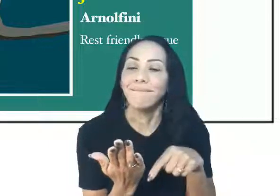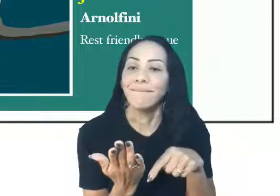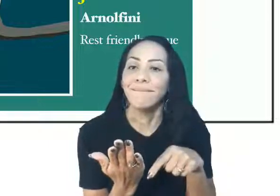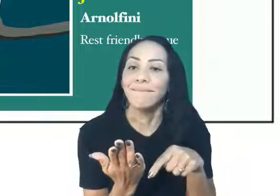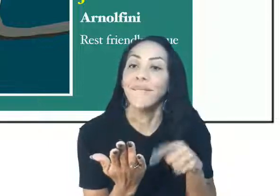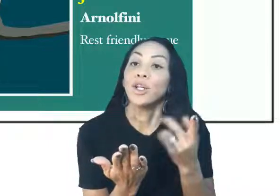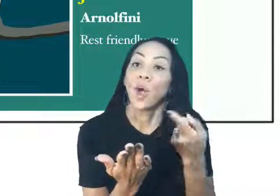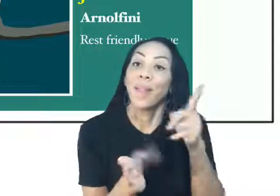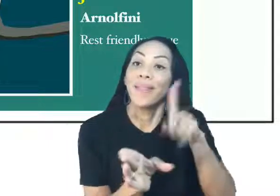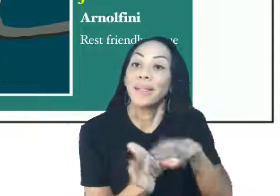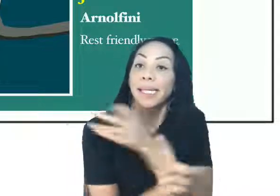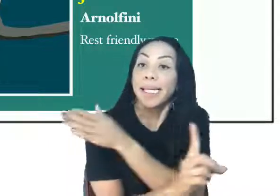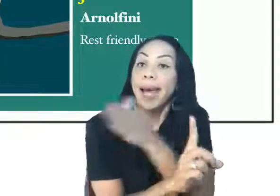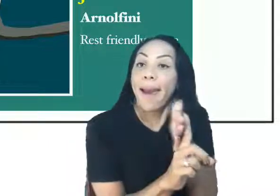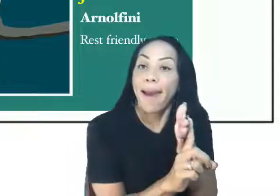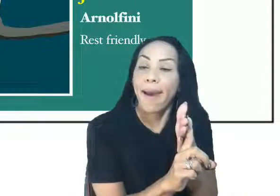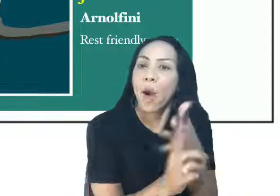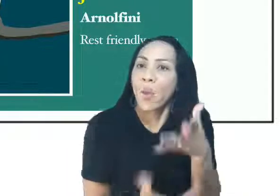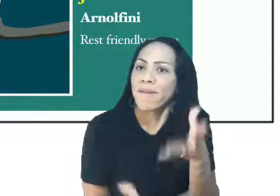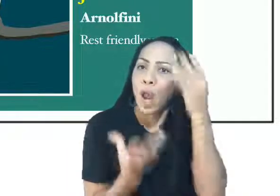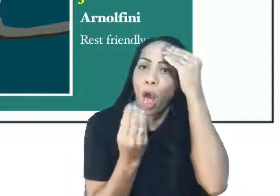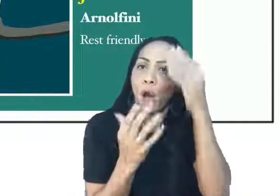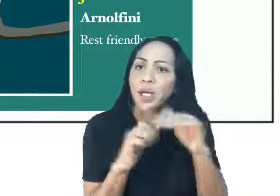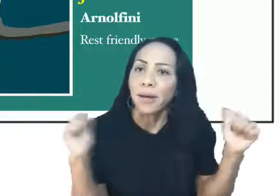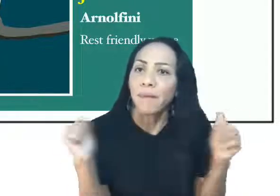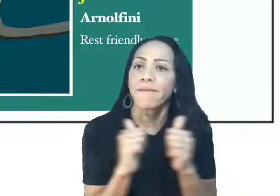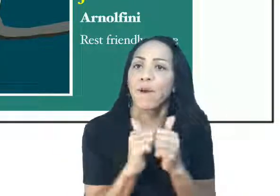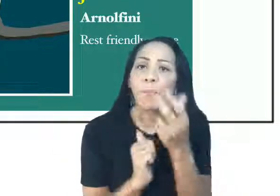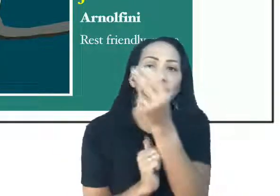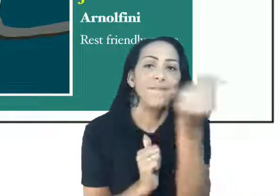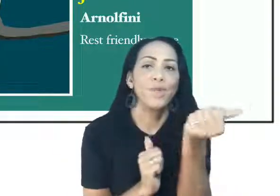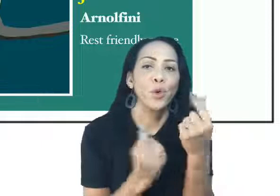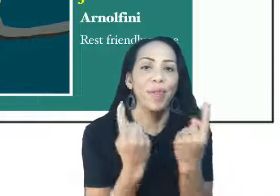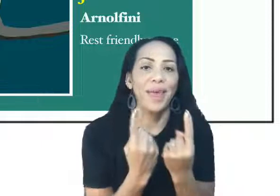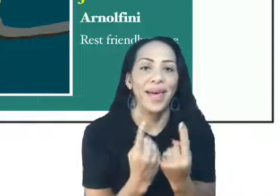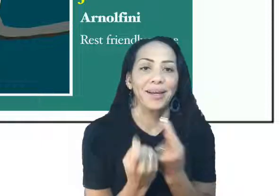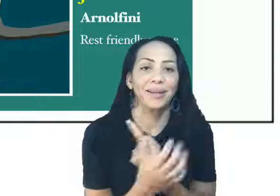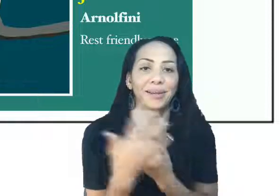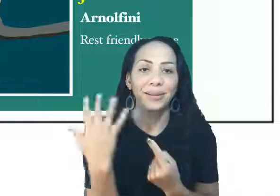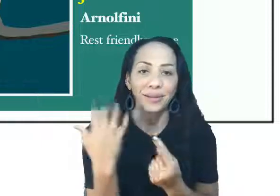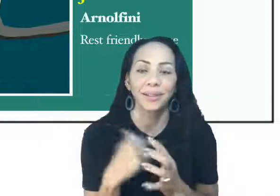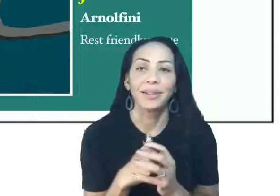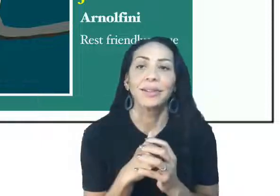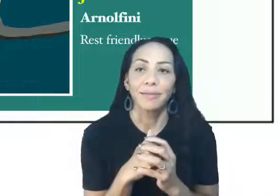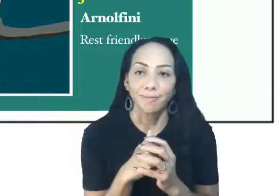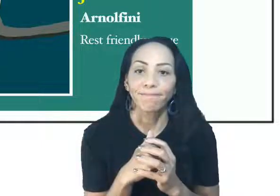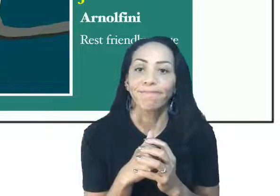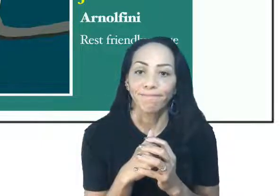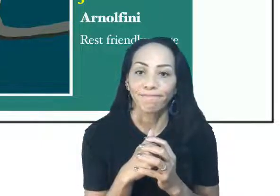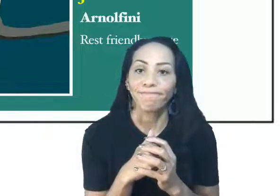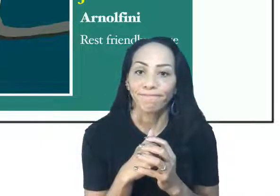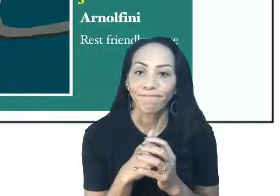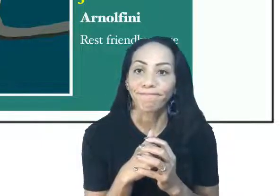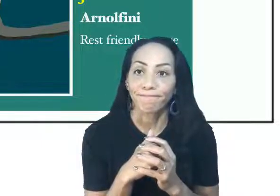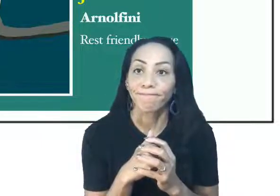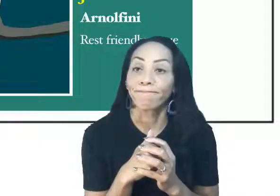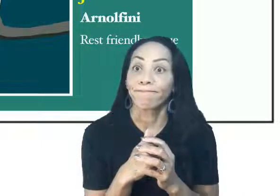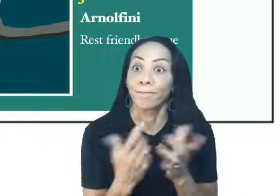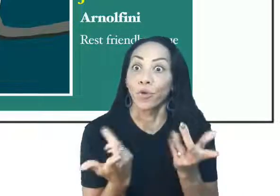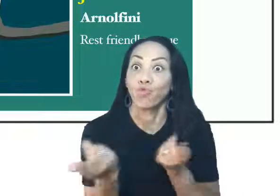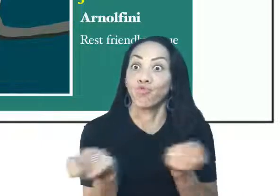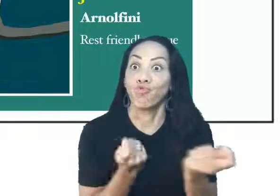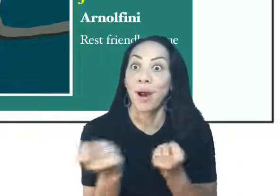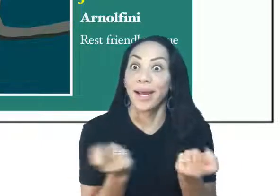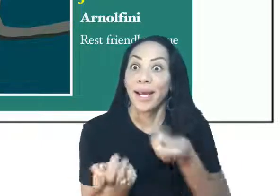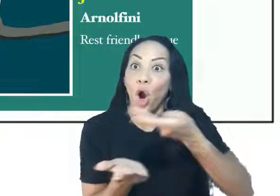we've learned and confirmed a few things. Like, we know that running dedicated horizontal events makes